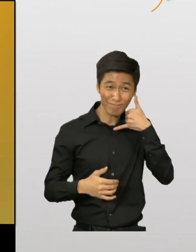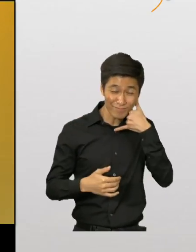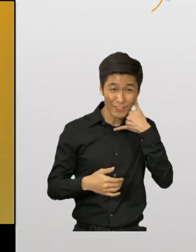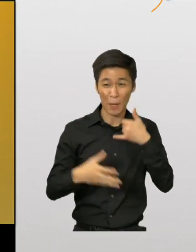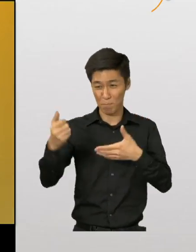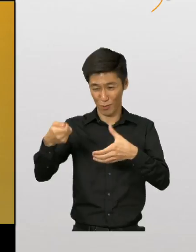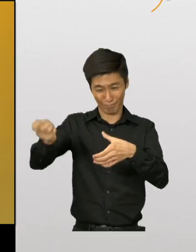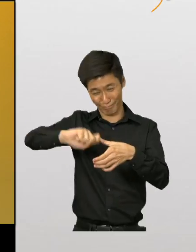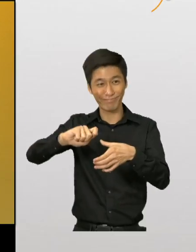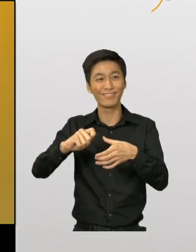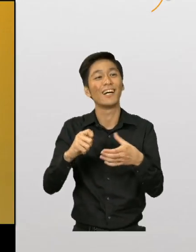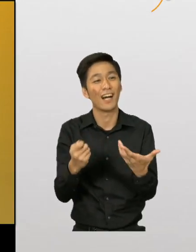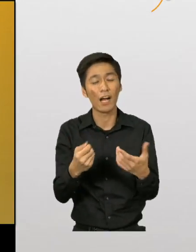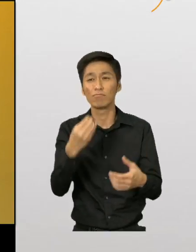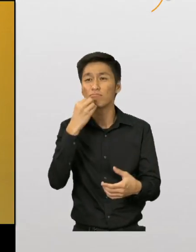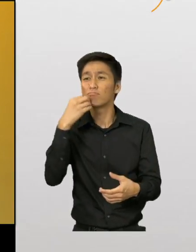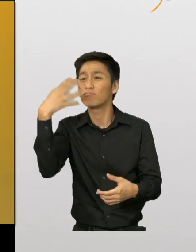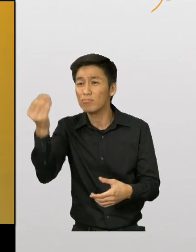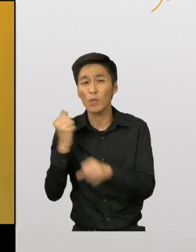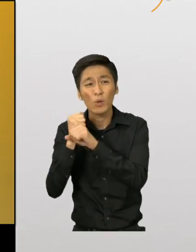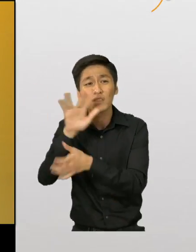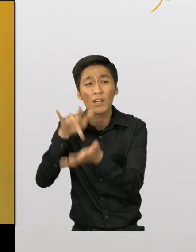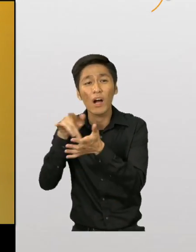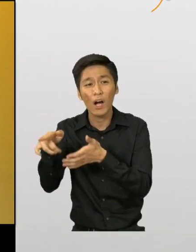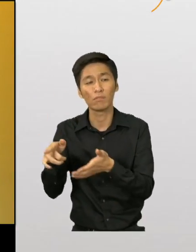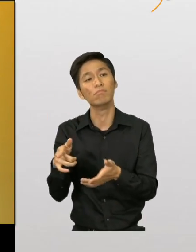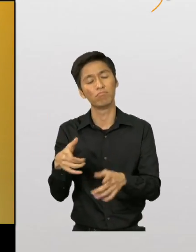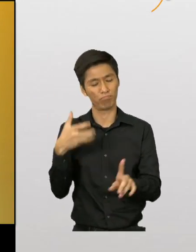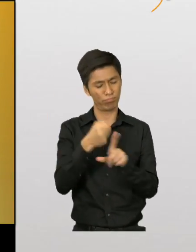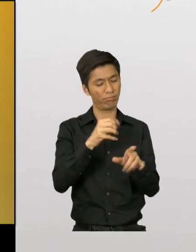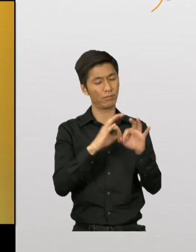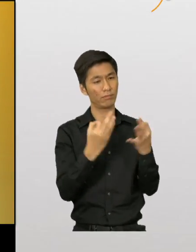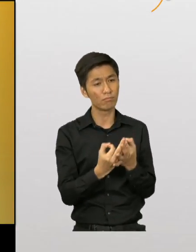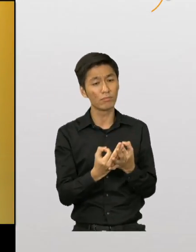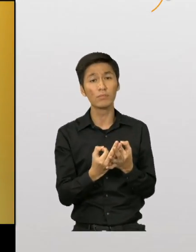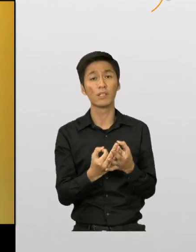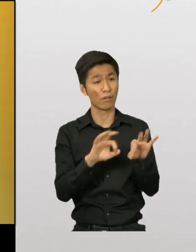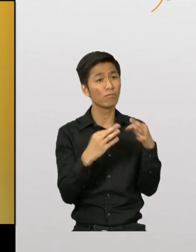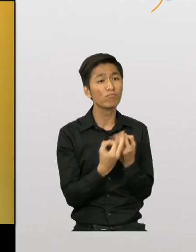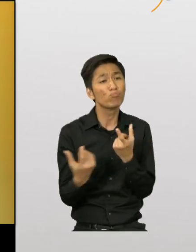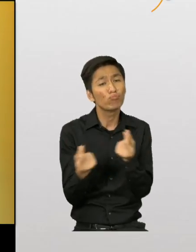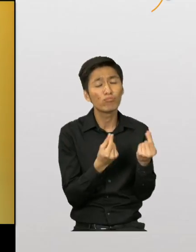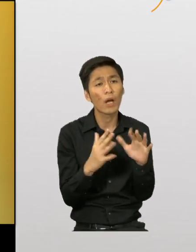other things, have impacted families, and what you can do to lessen the burden, and what the government is doing.